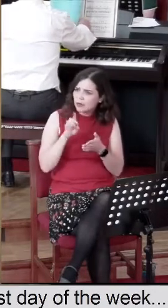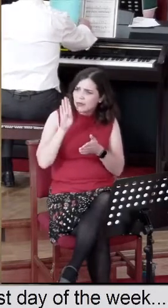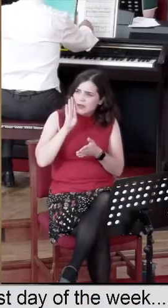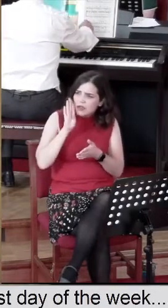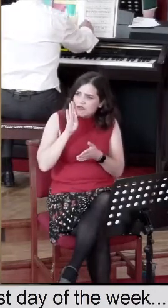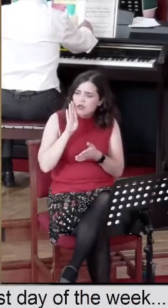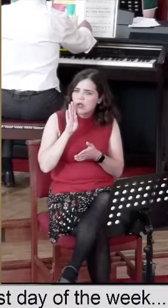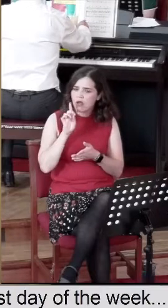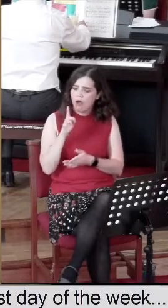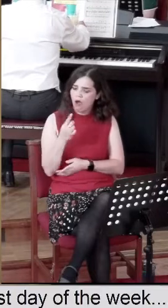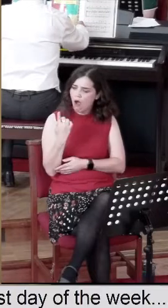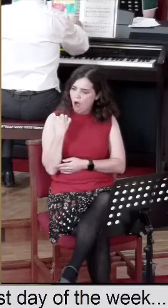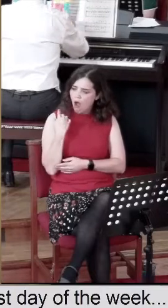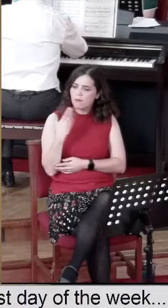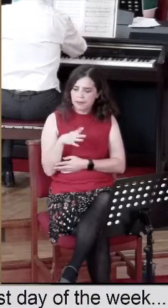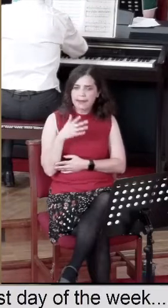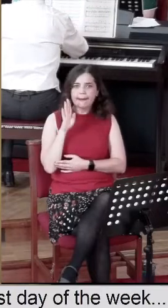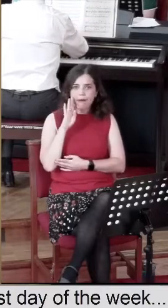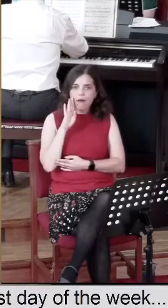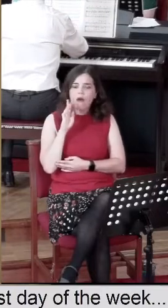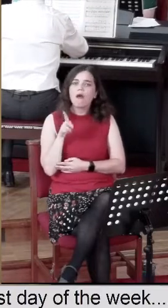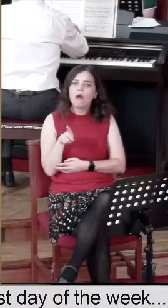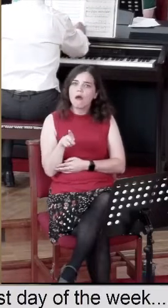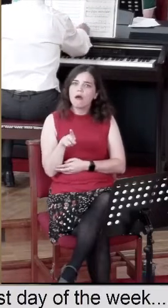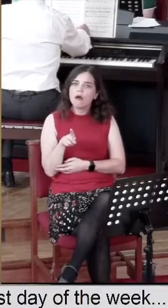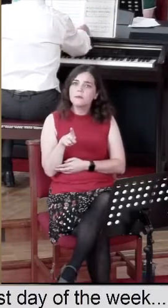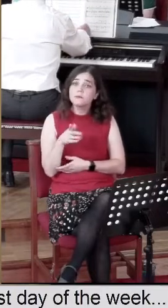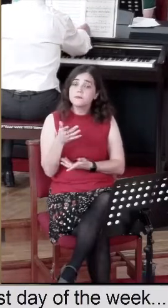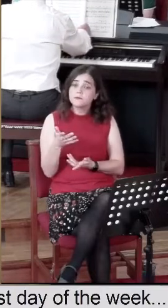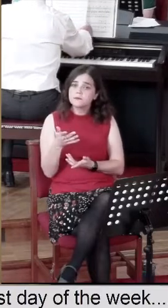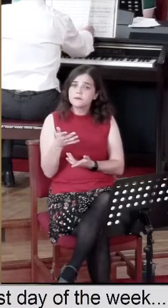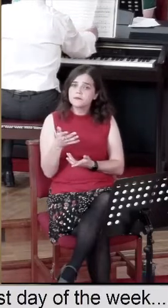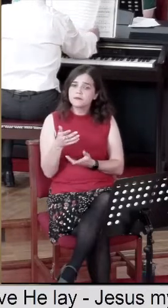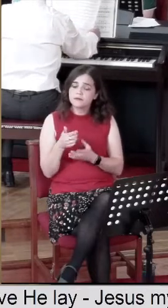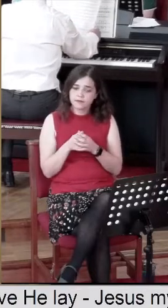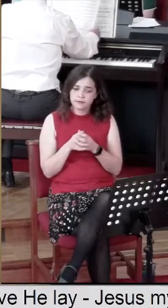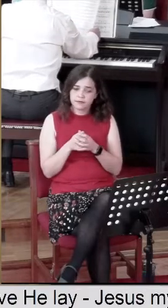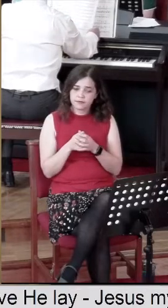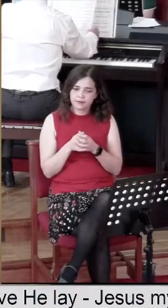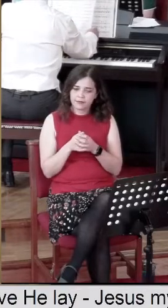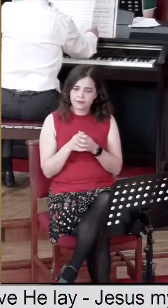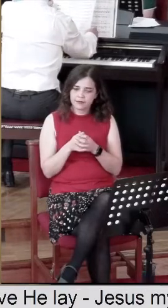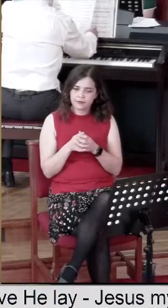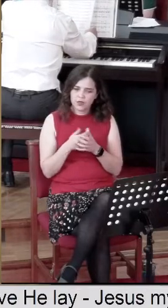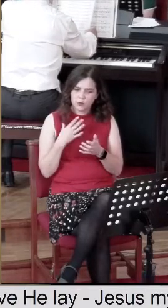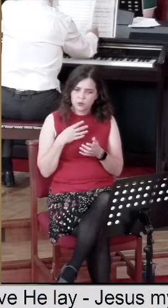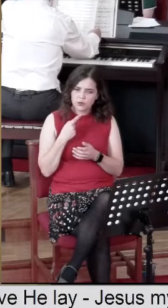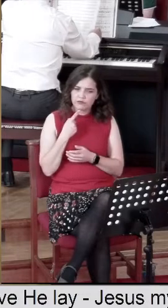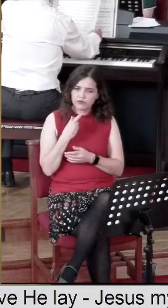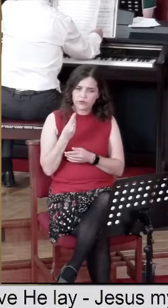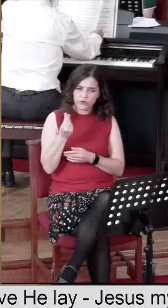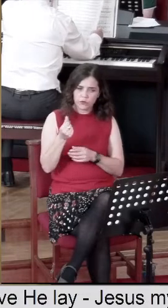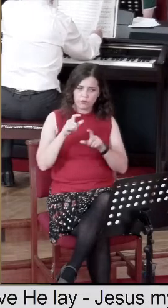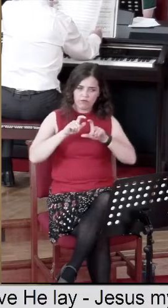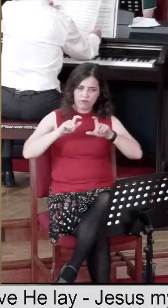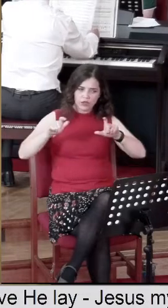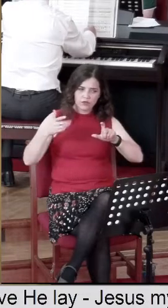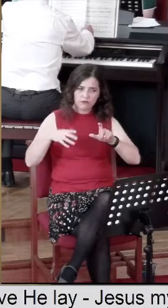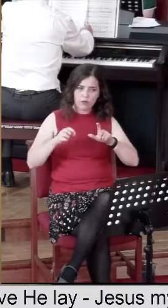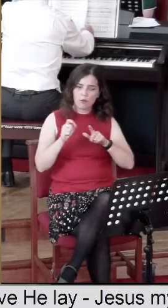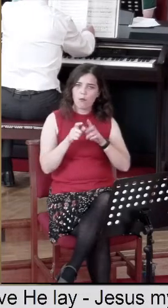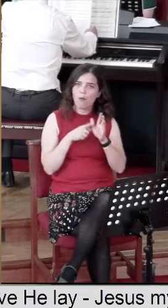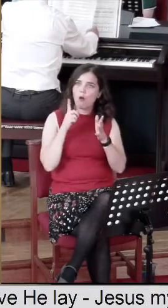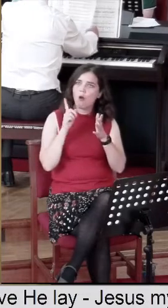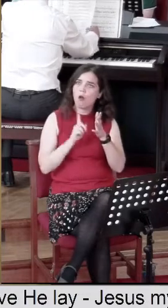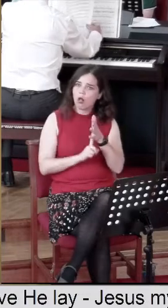about in that first section from Rob, and we'll hear some more shortly. Let's hear just a few verses from Paul's letter